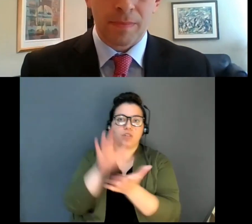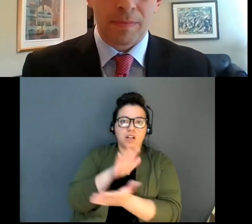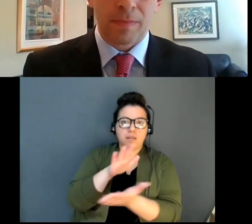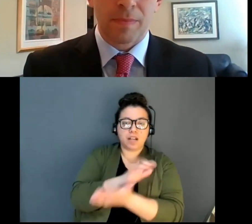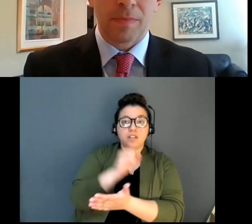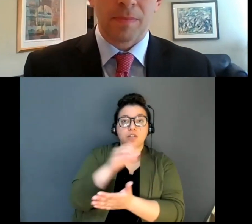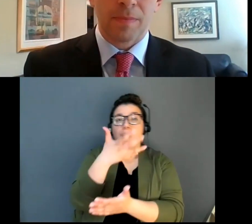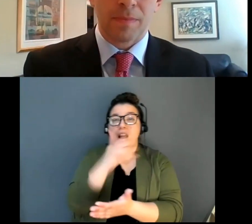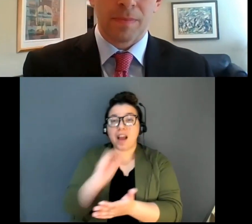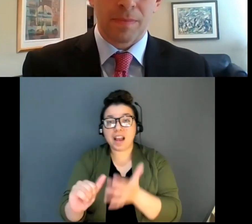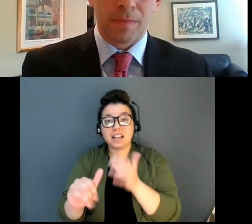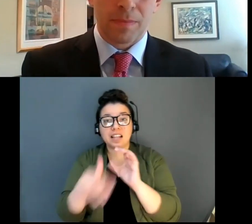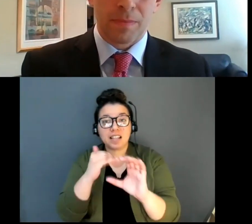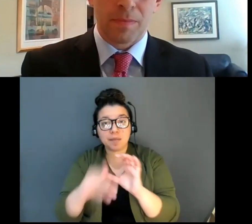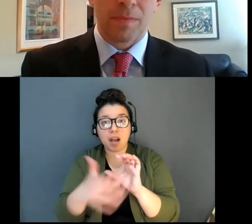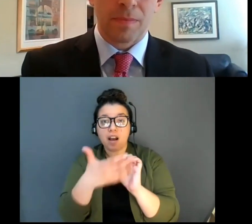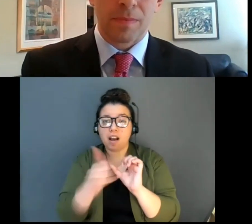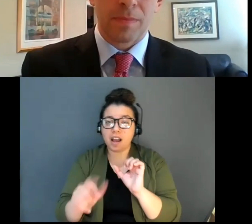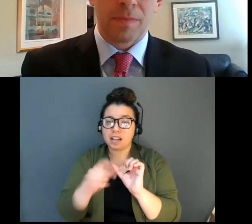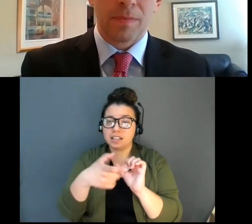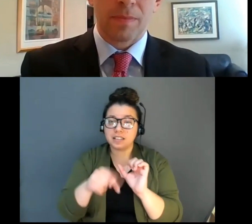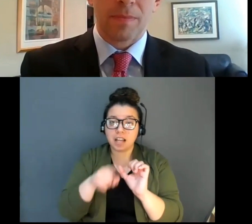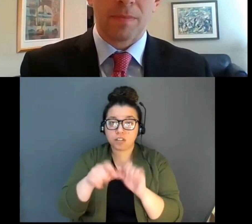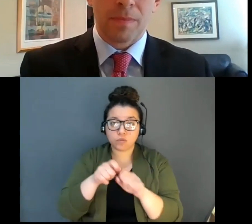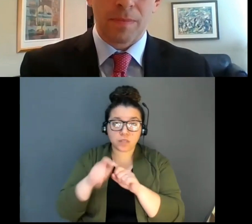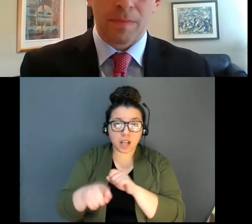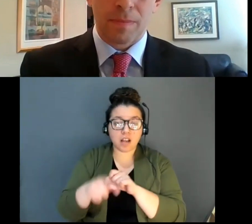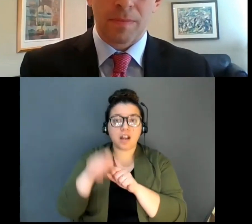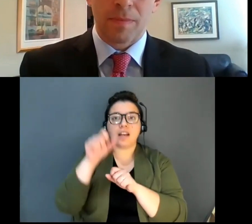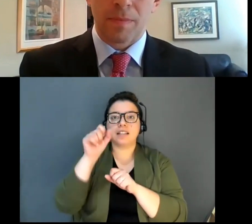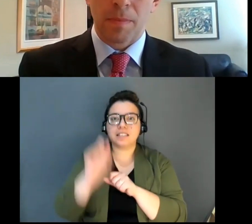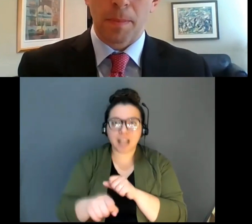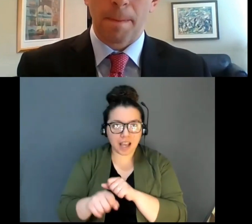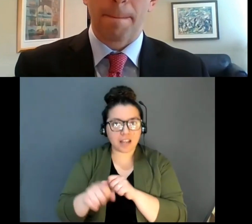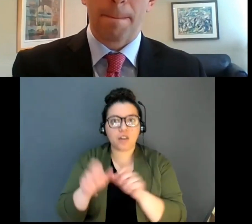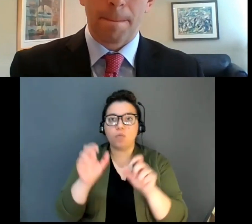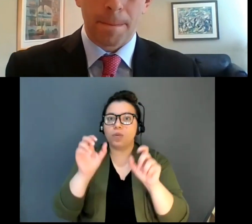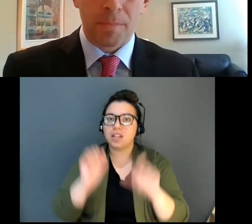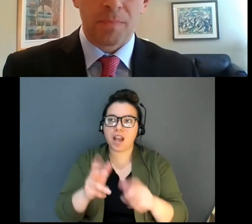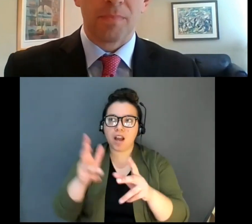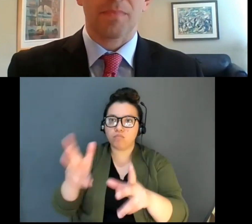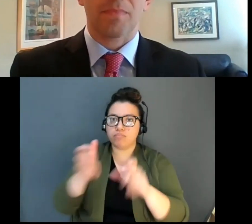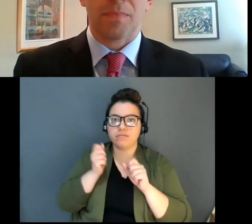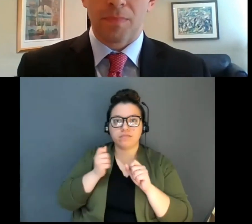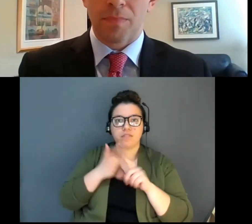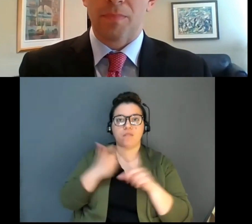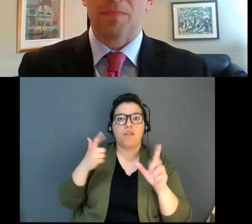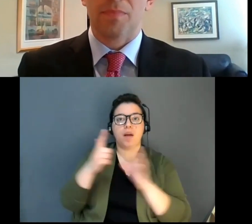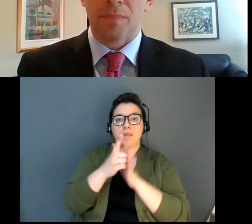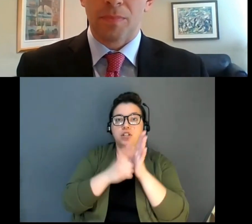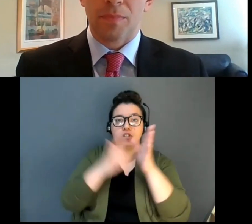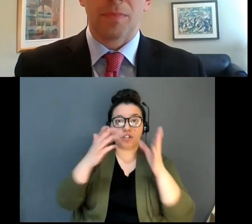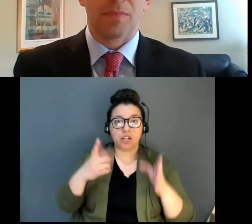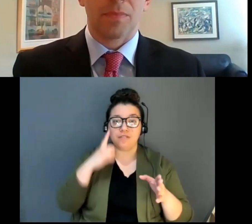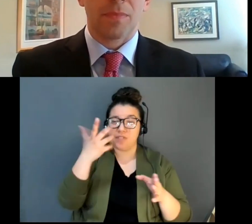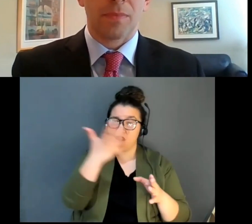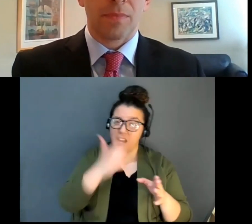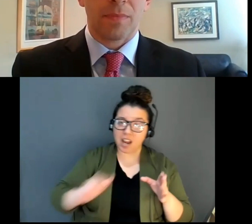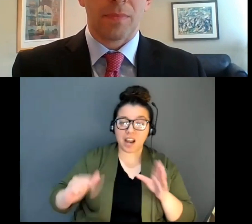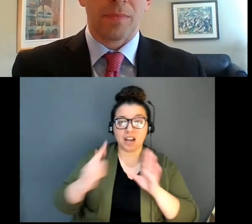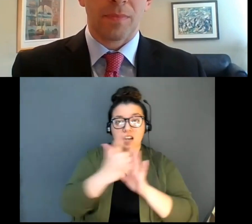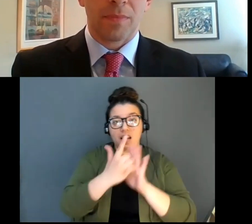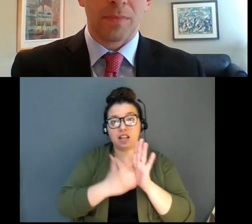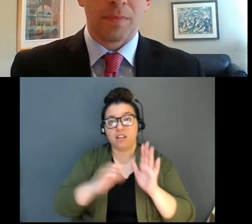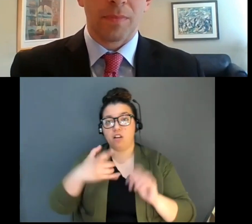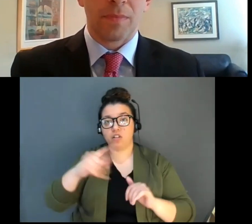text message that you send can be grabbed, taken by an attorney for any lawsuit whatsoever, as